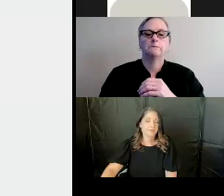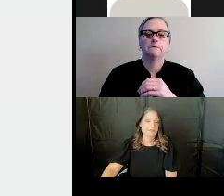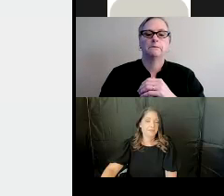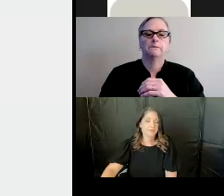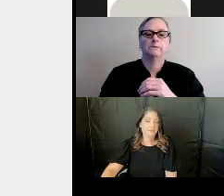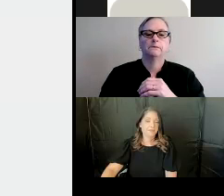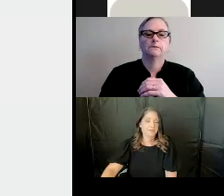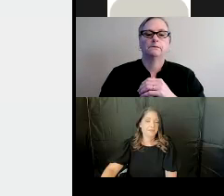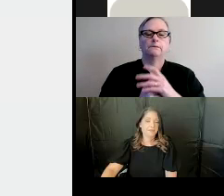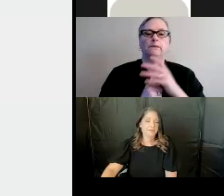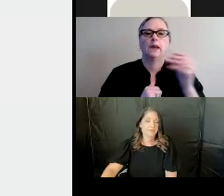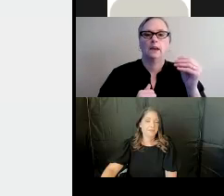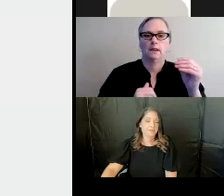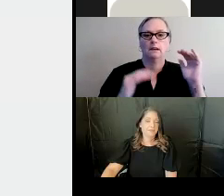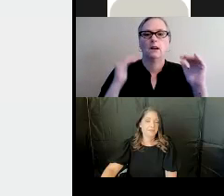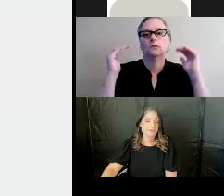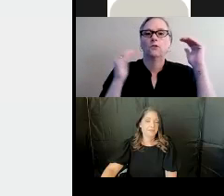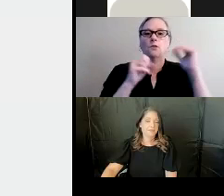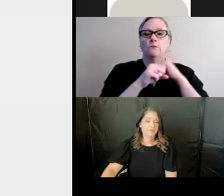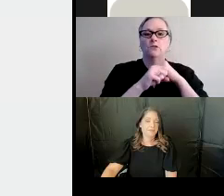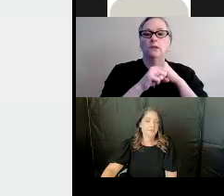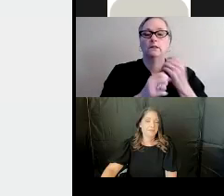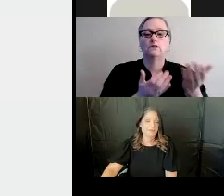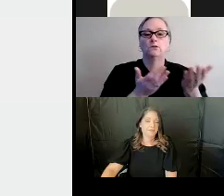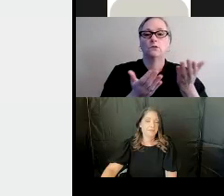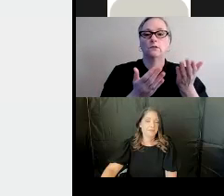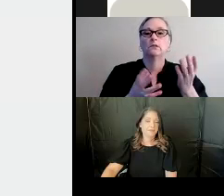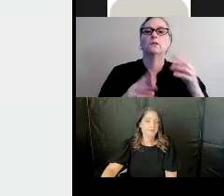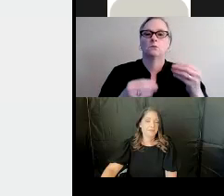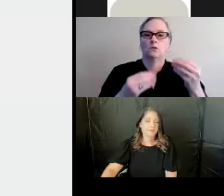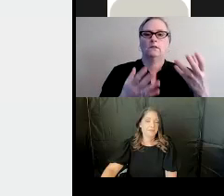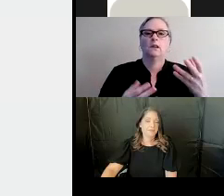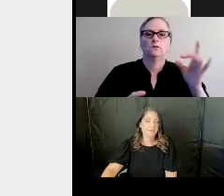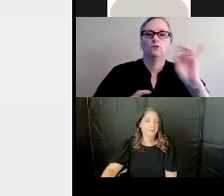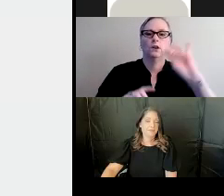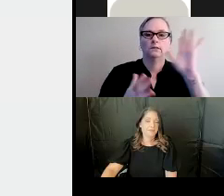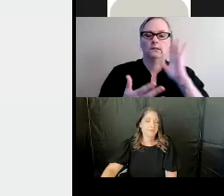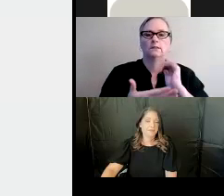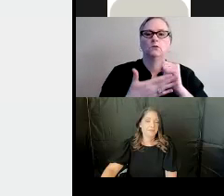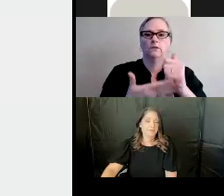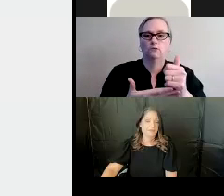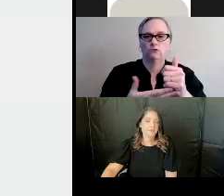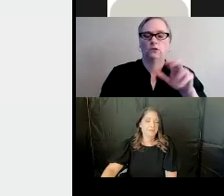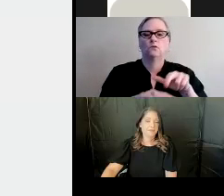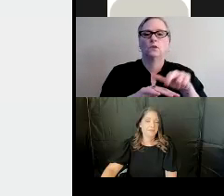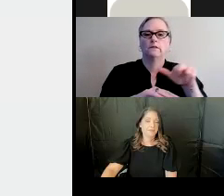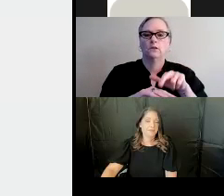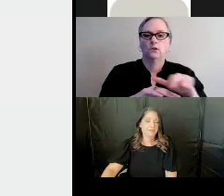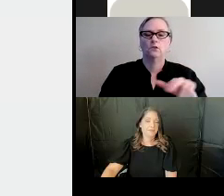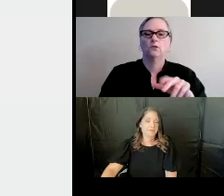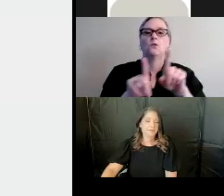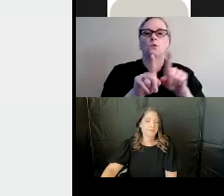Adult Protective Services, so what do? They provide crisis intervention and referrals. They cross-report to